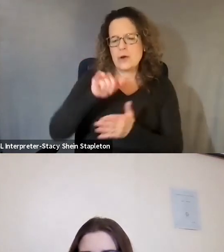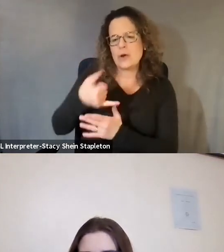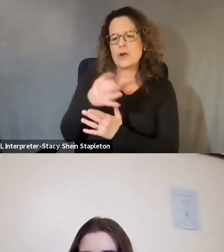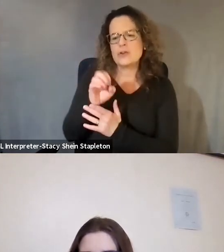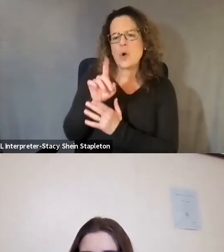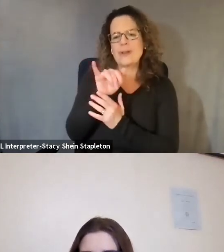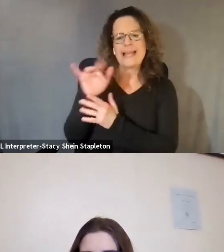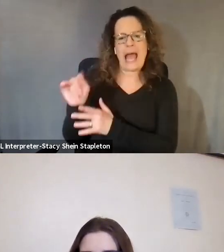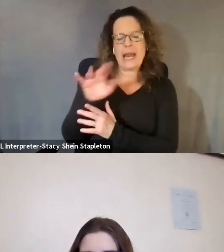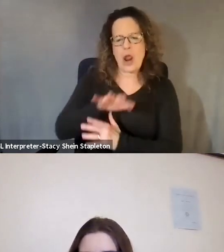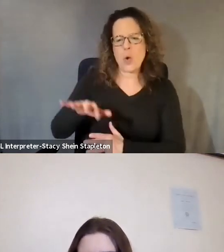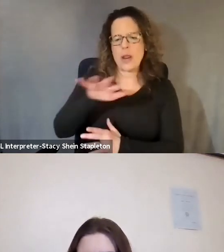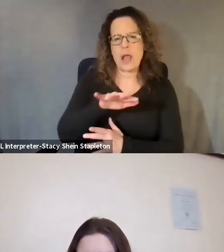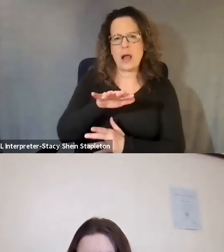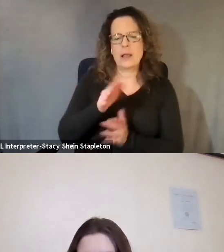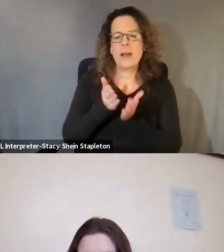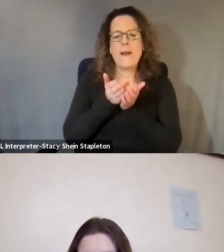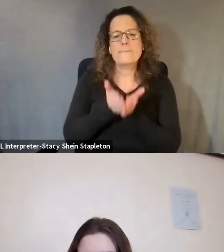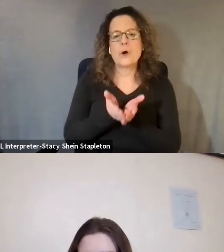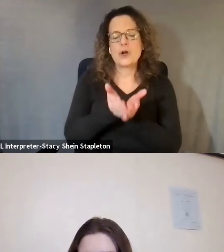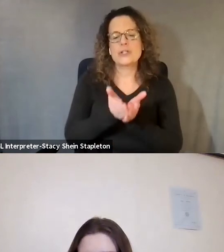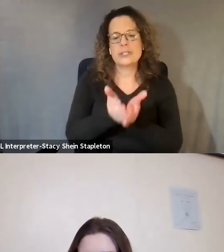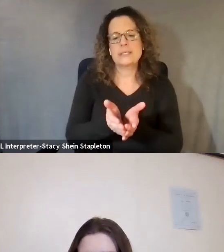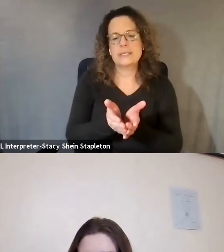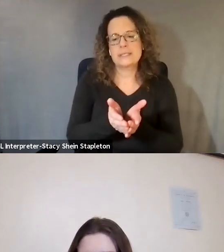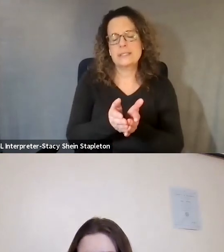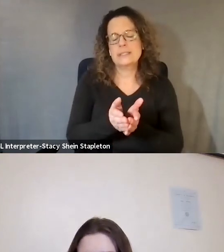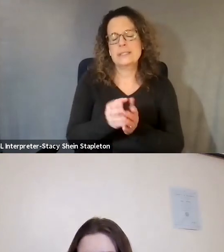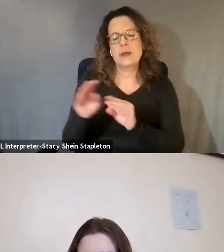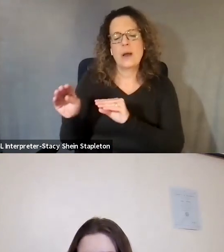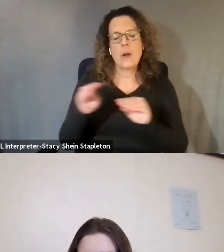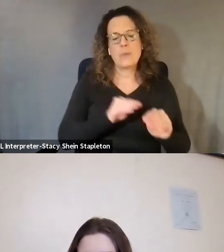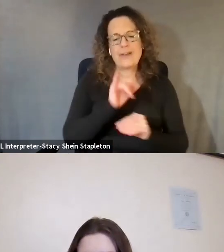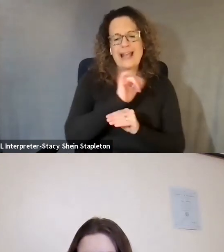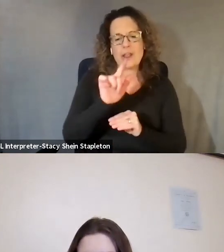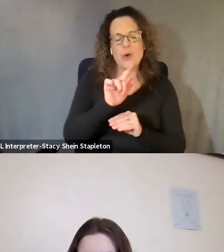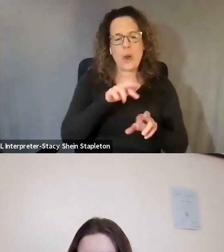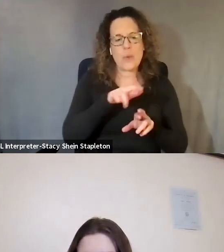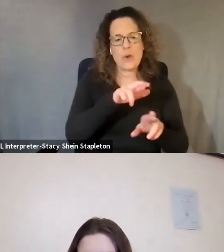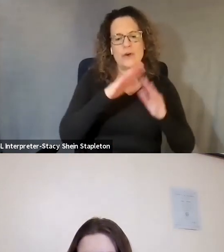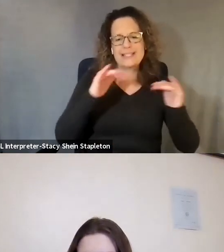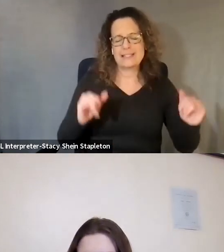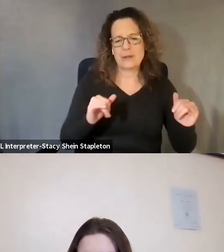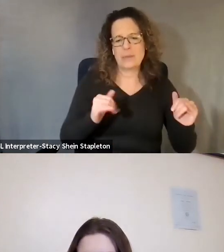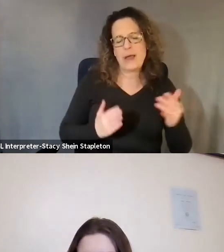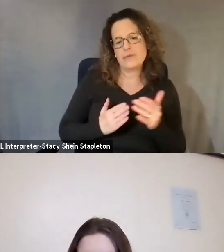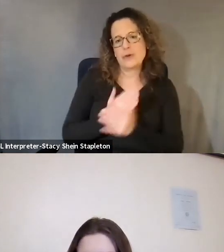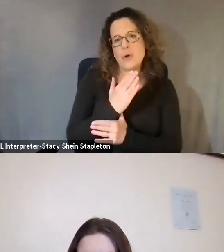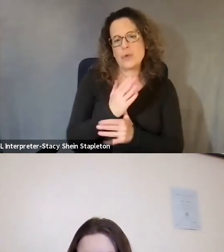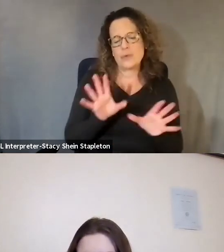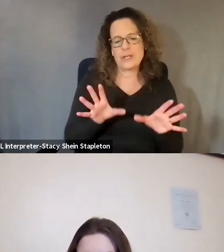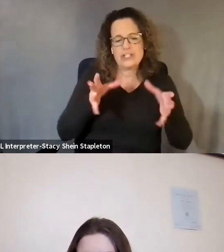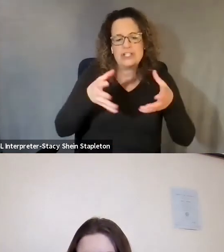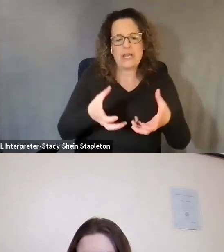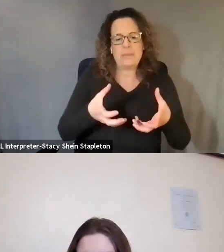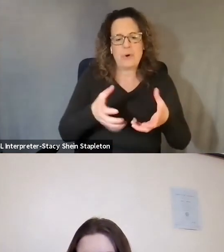area, where barges moving up and down the Illinois River system would have to go through a chamber,